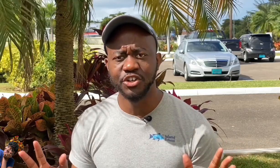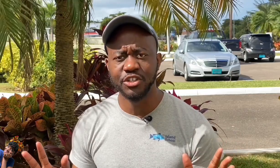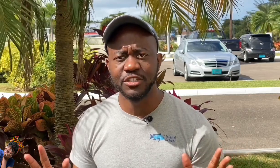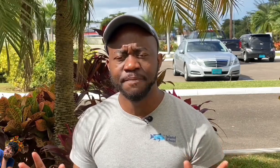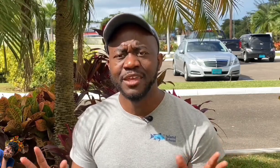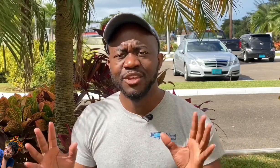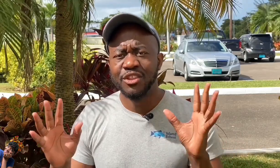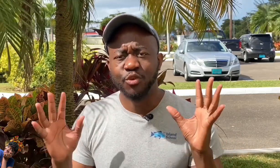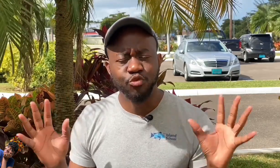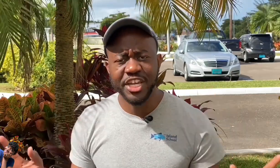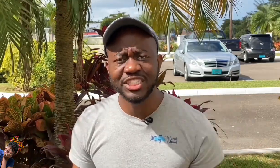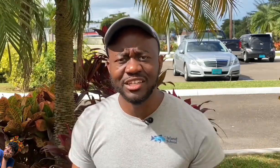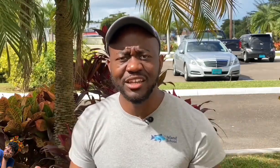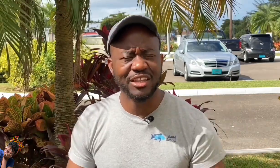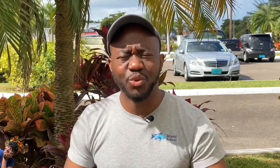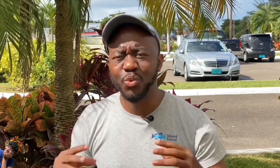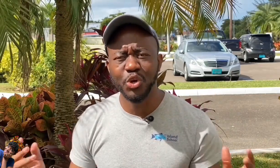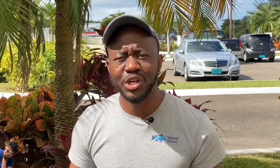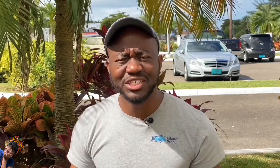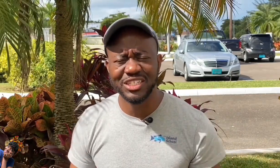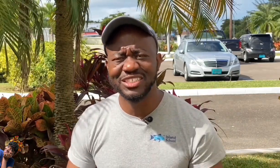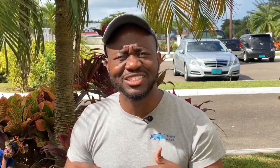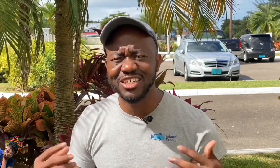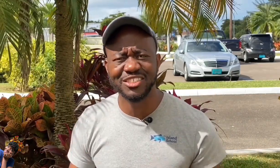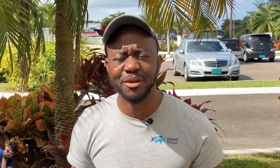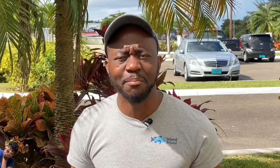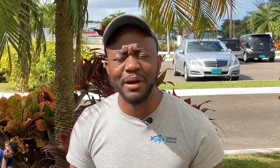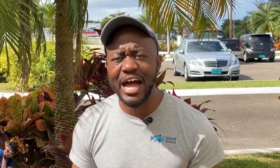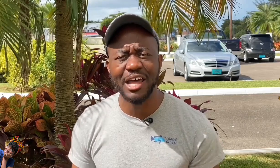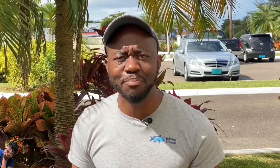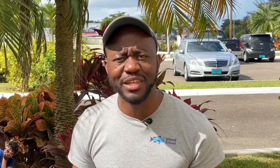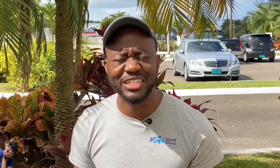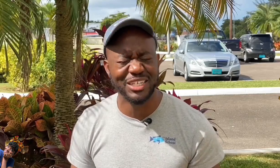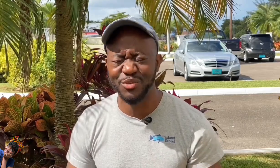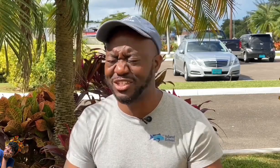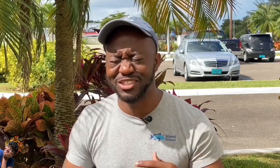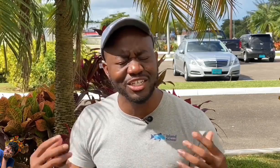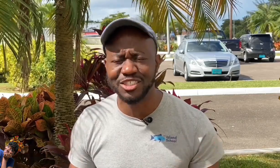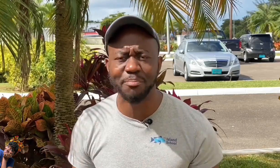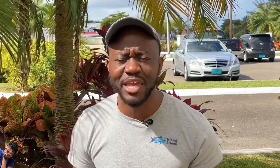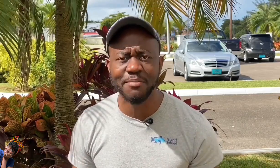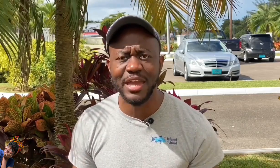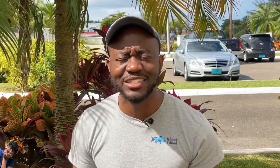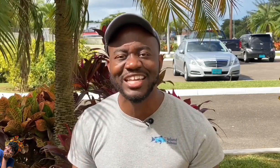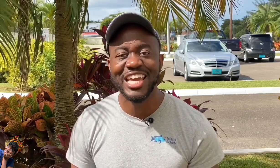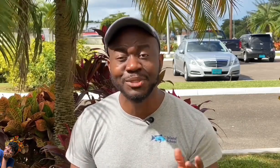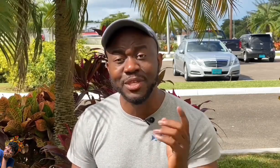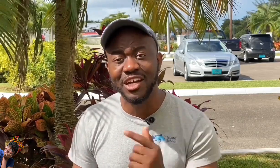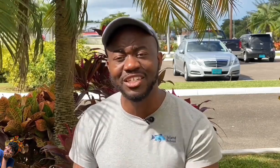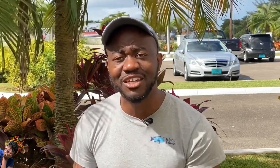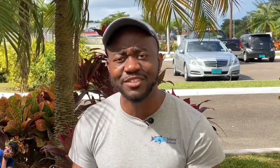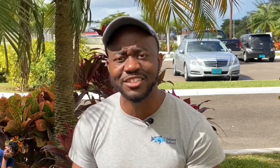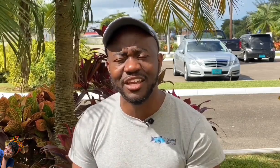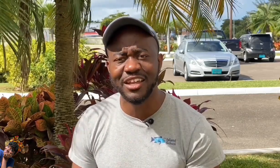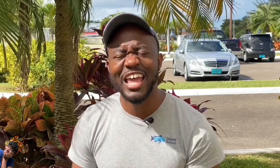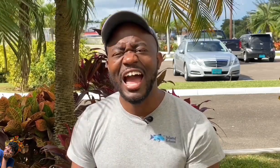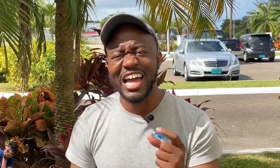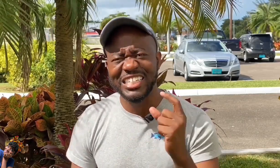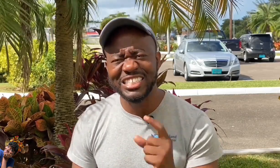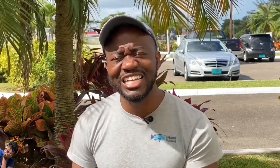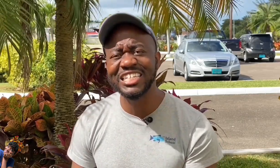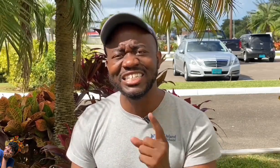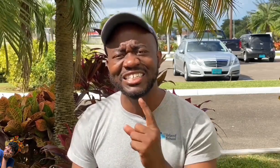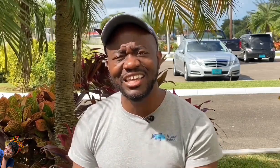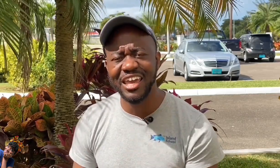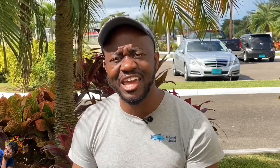boys and girls, the reason that the world is in such a bad place and in such a big mess is because of sin.